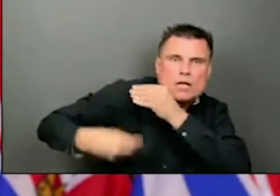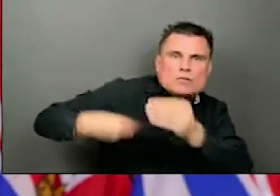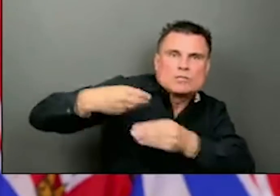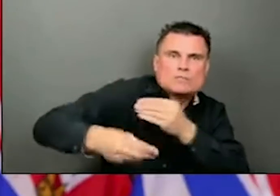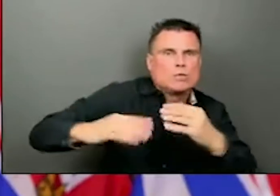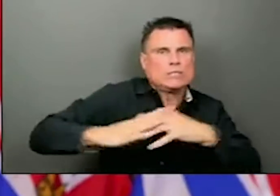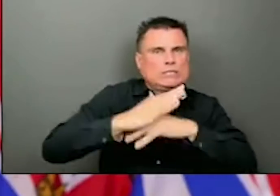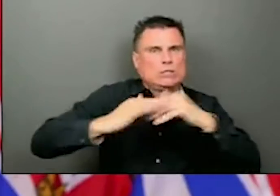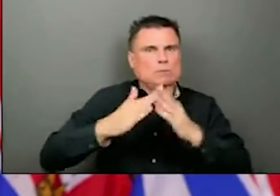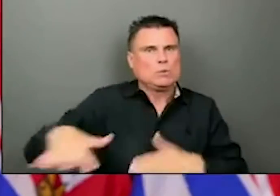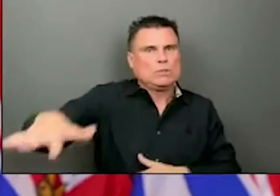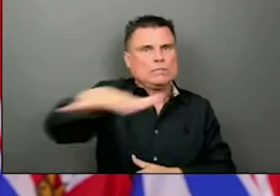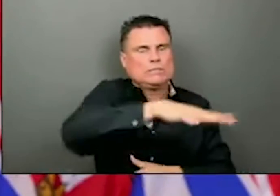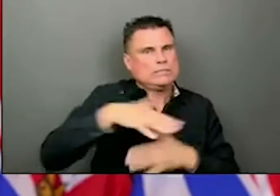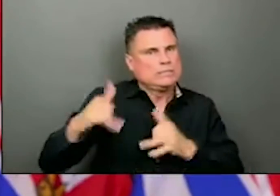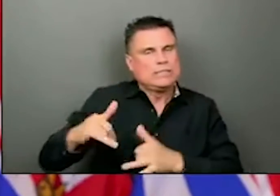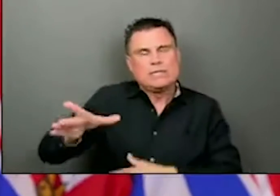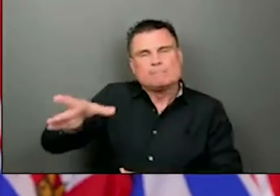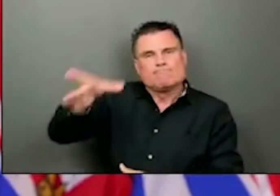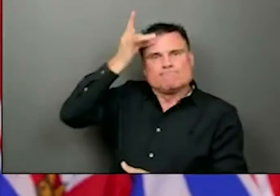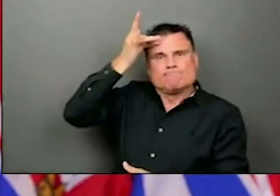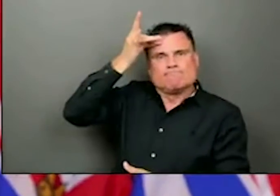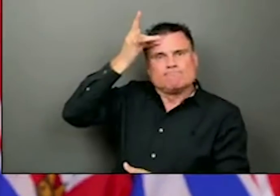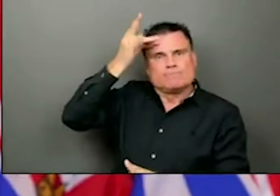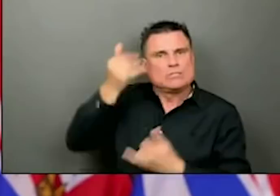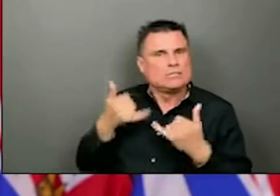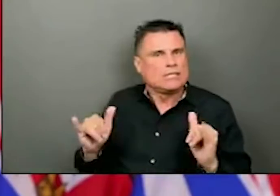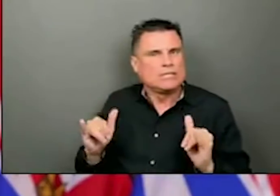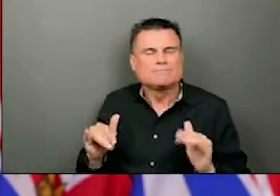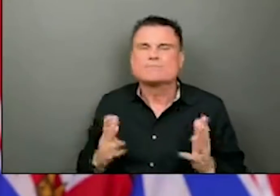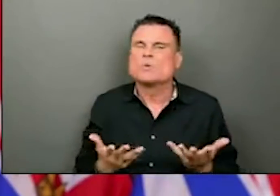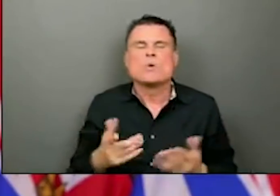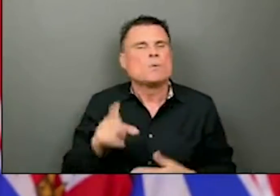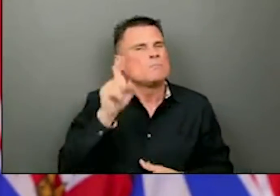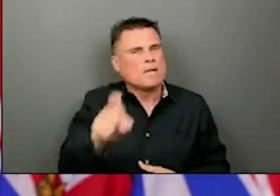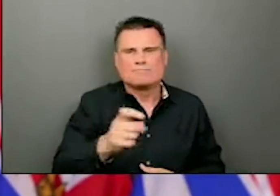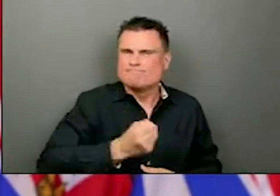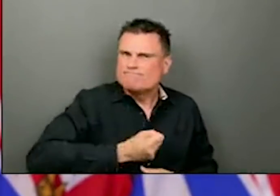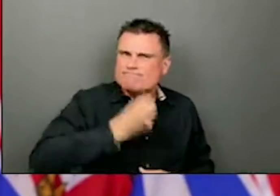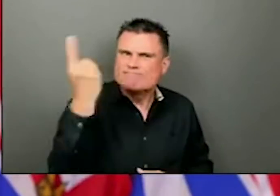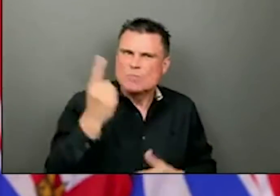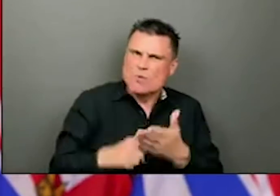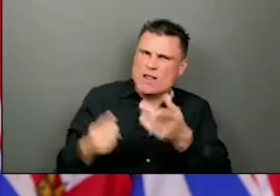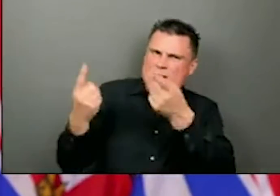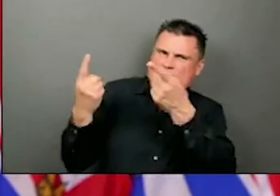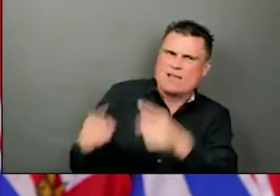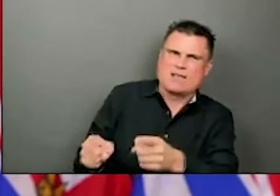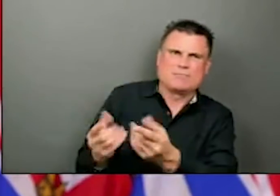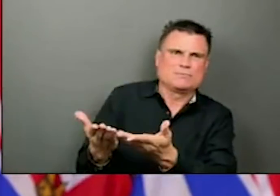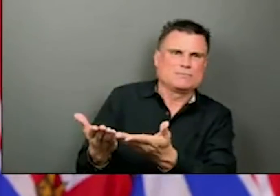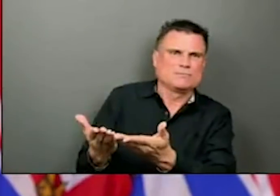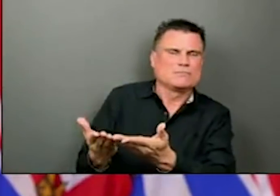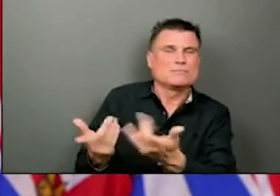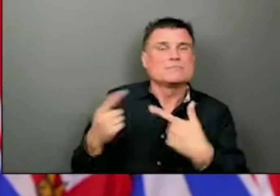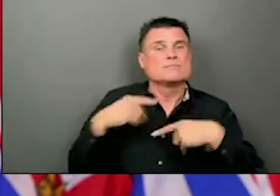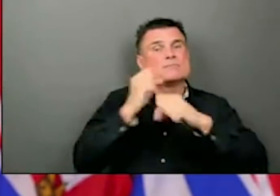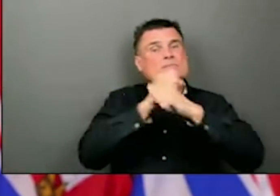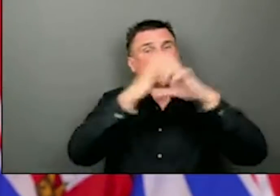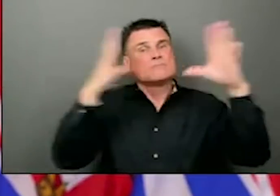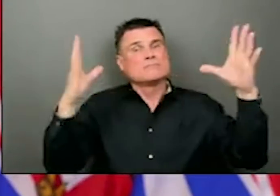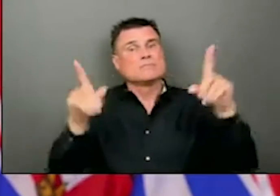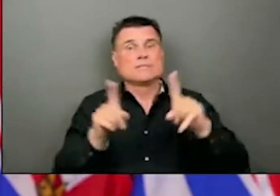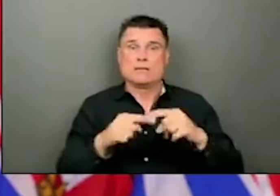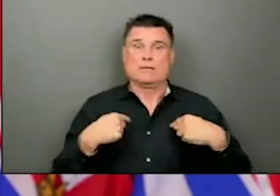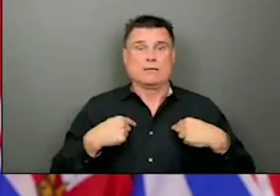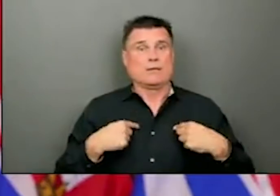from a healthcare perspective that we need care that understands and supports those with trauma from residential schools. And we need to ensure